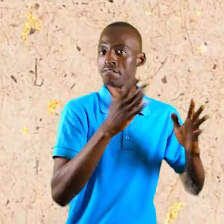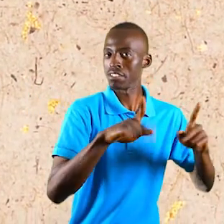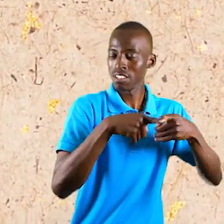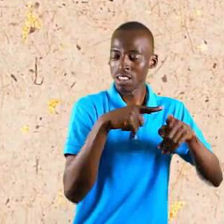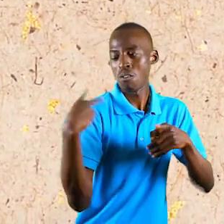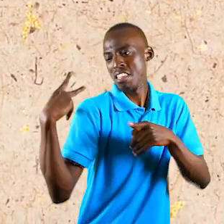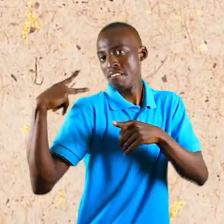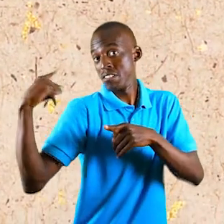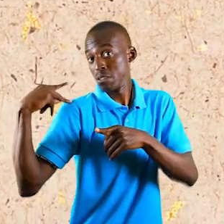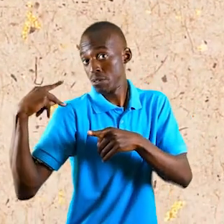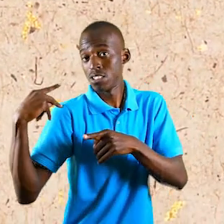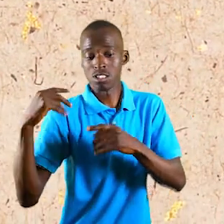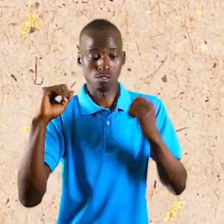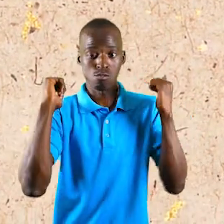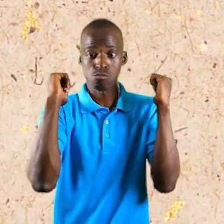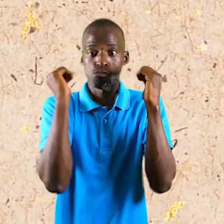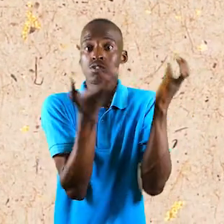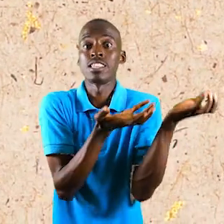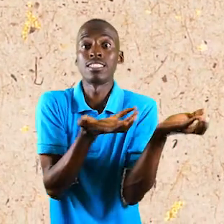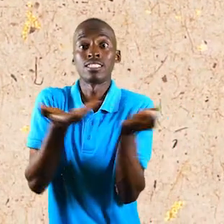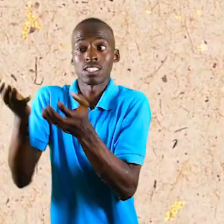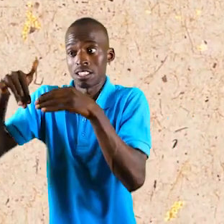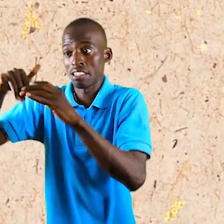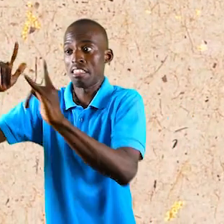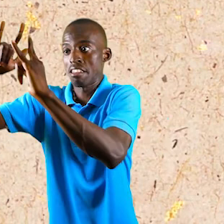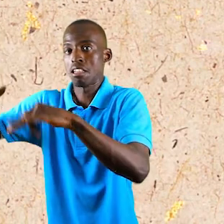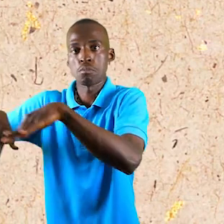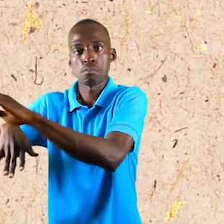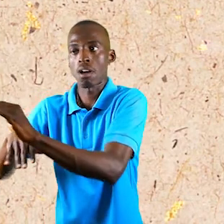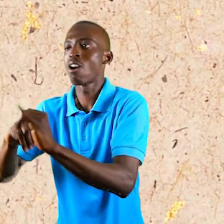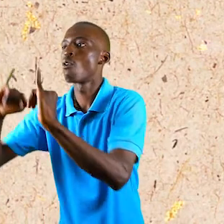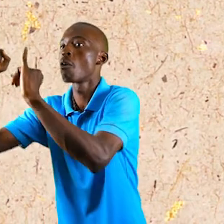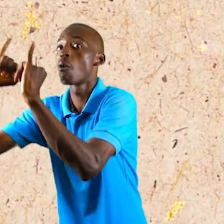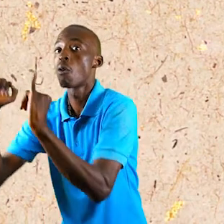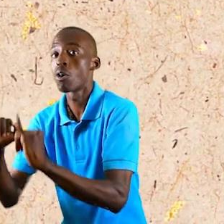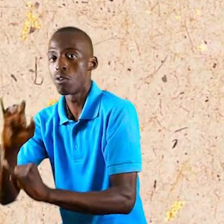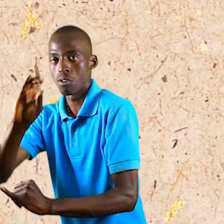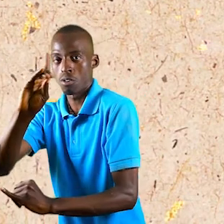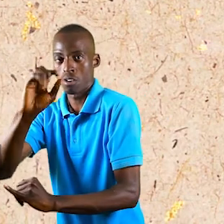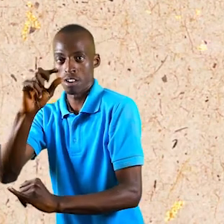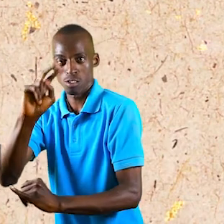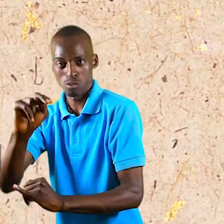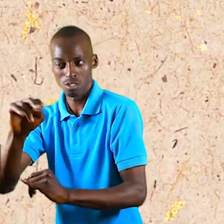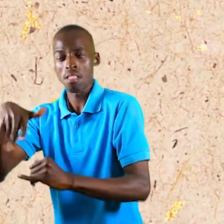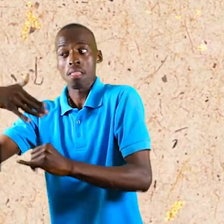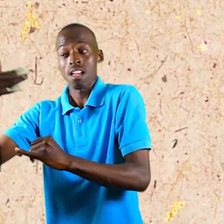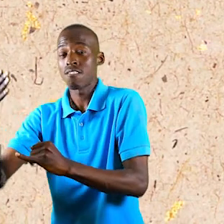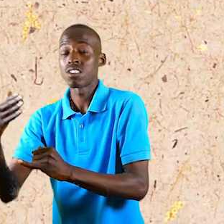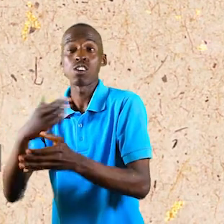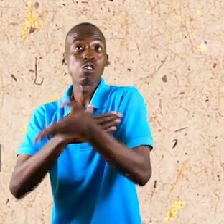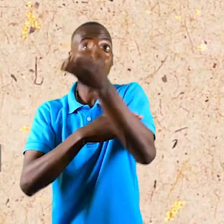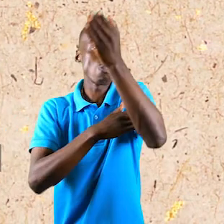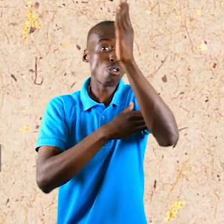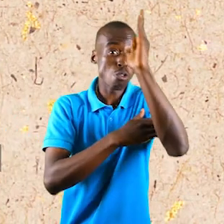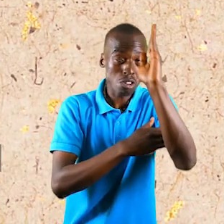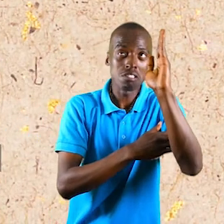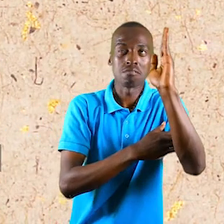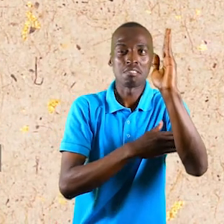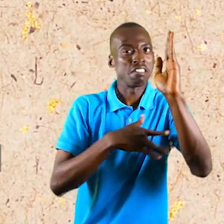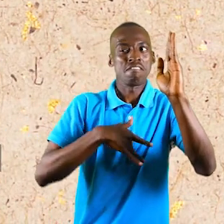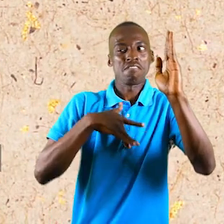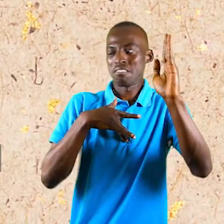the Philistines, they take the ark and they place it in the temple of their god, Dagon. And then the God of Israel defeats